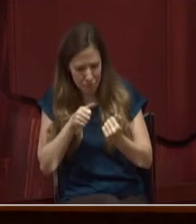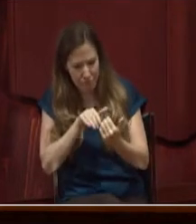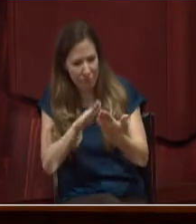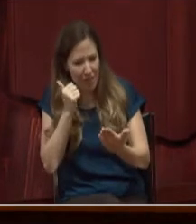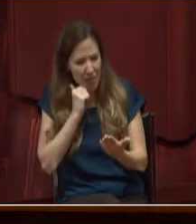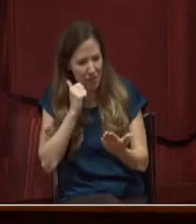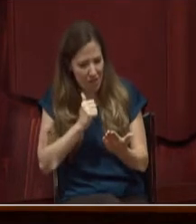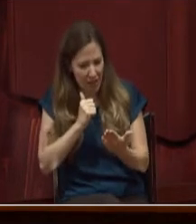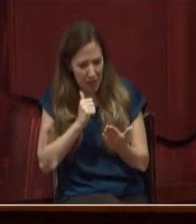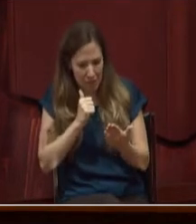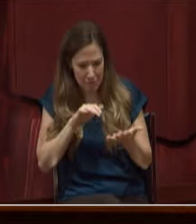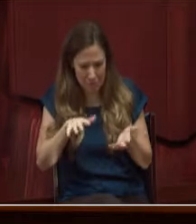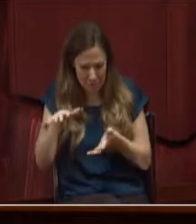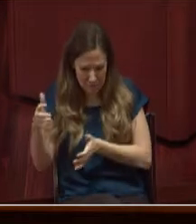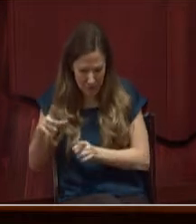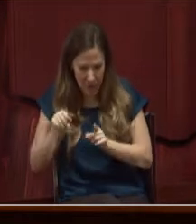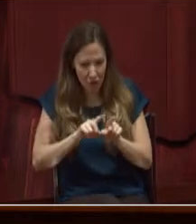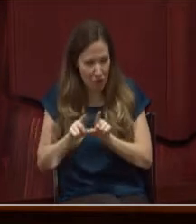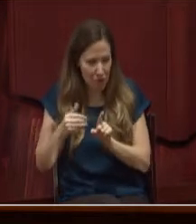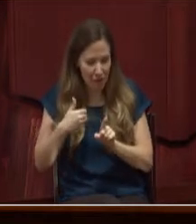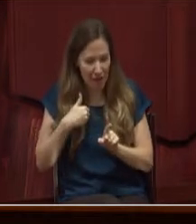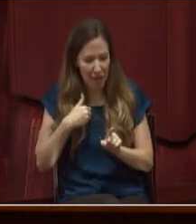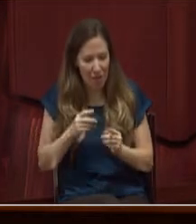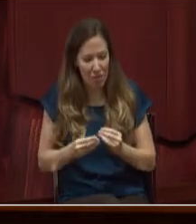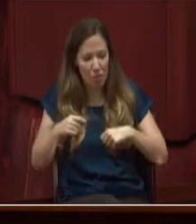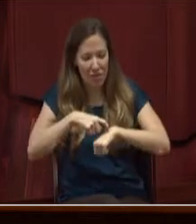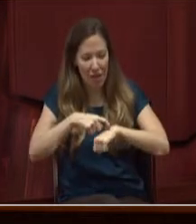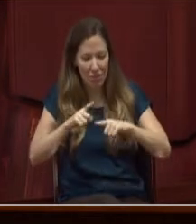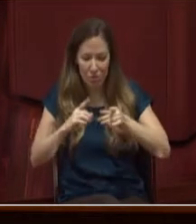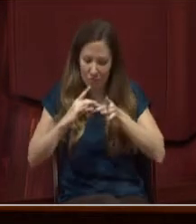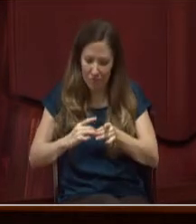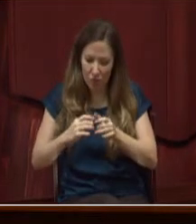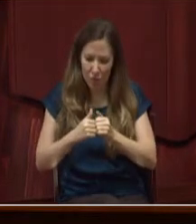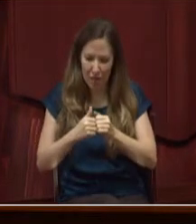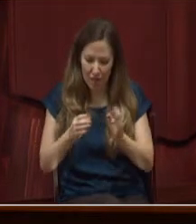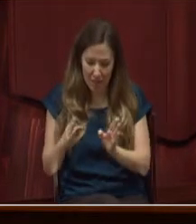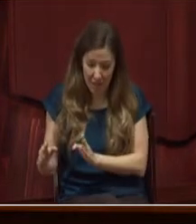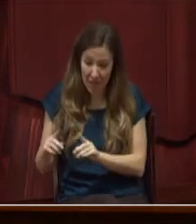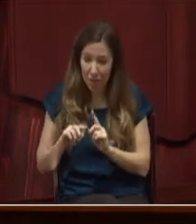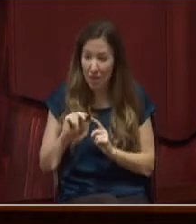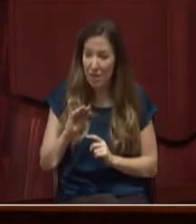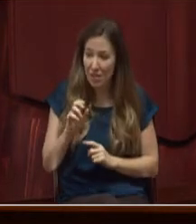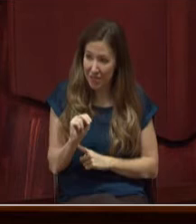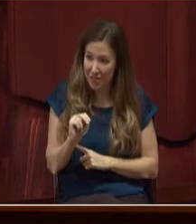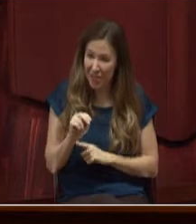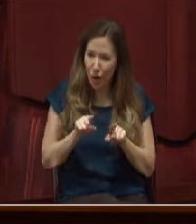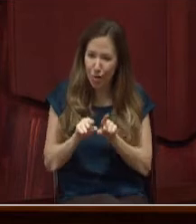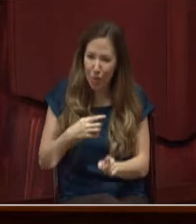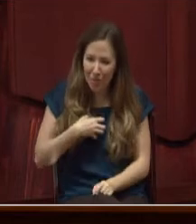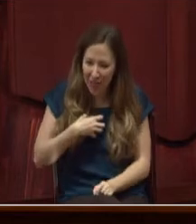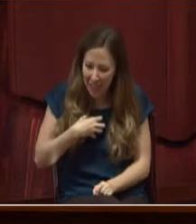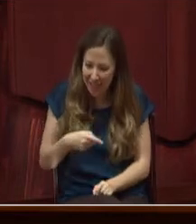as to devote more time to strategic planning. Even so, in his memoirs, Richard Nixon complained that a lot